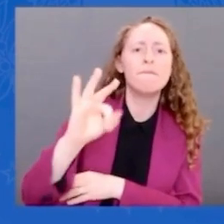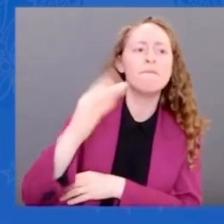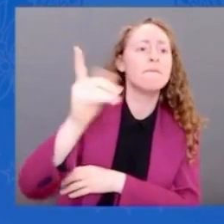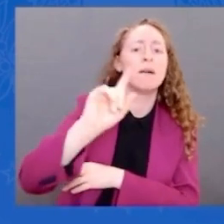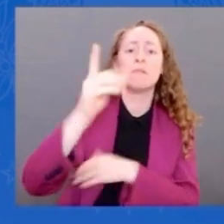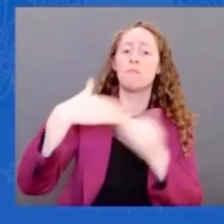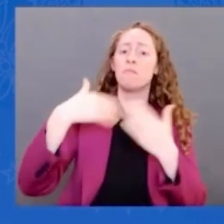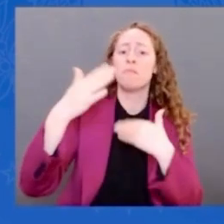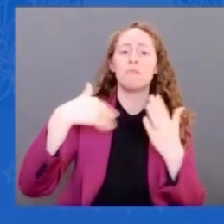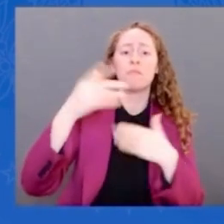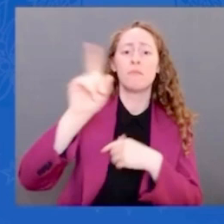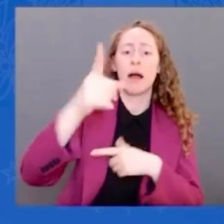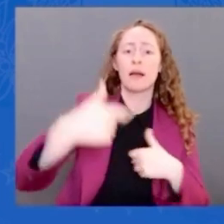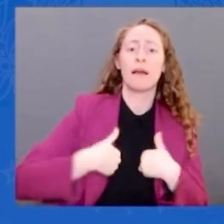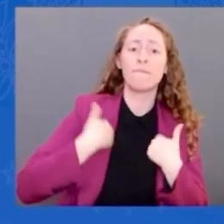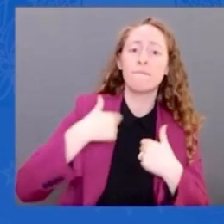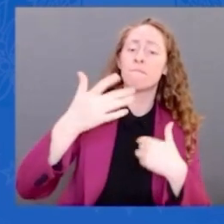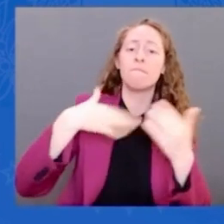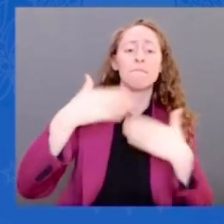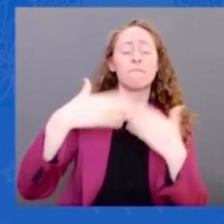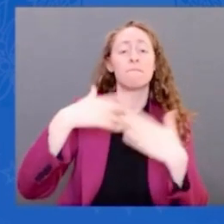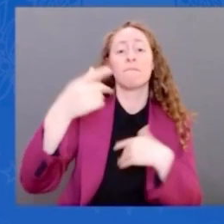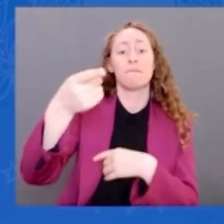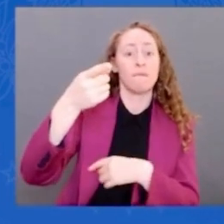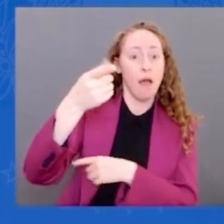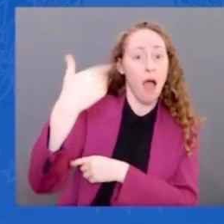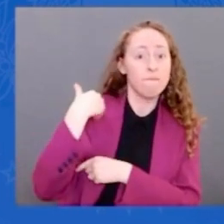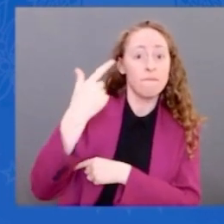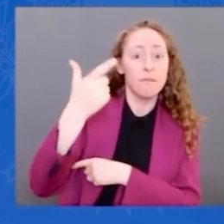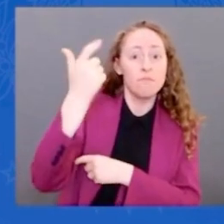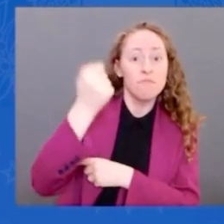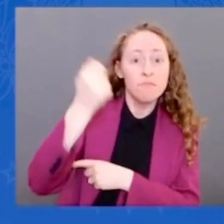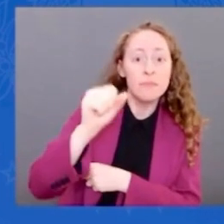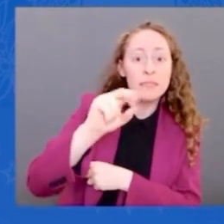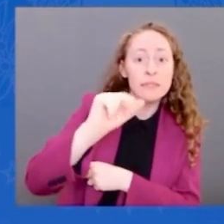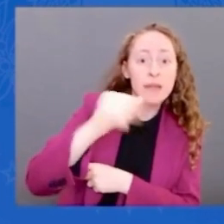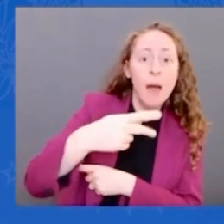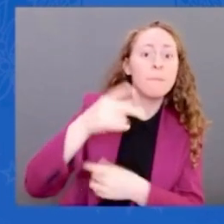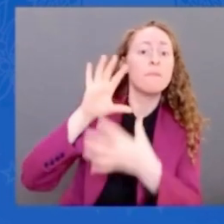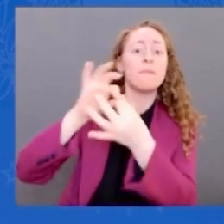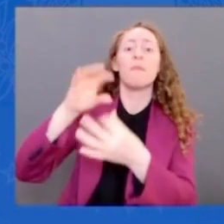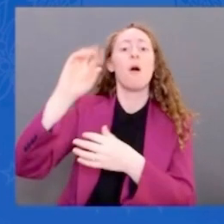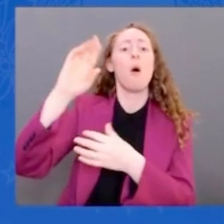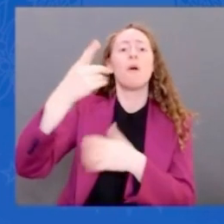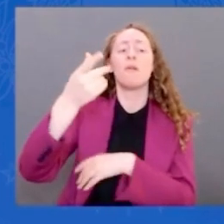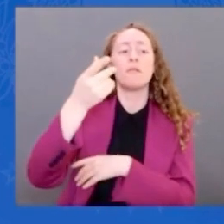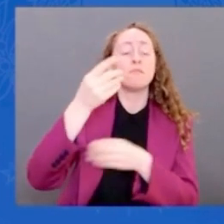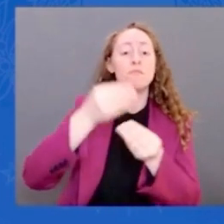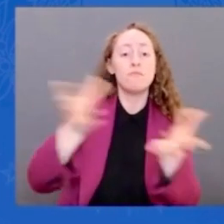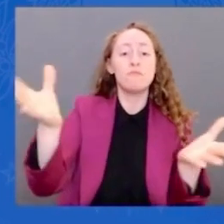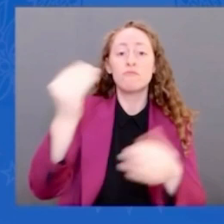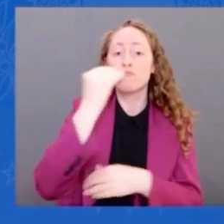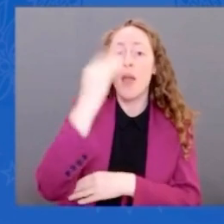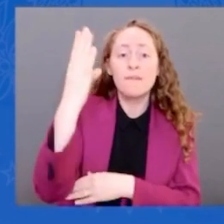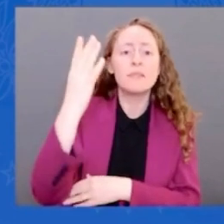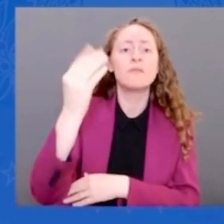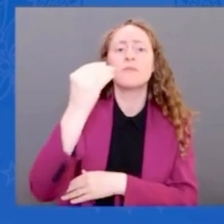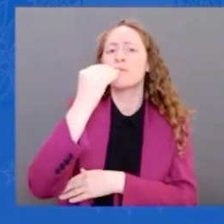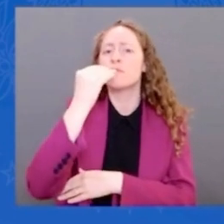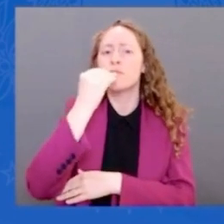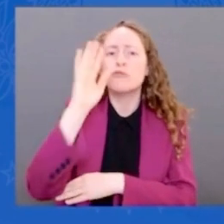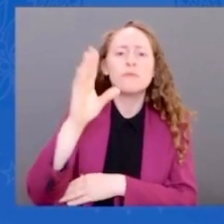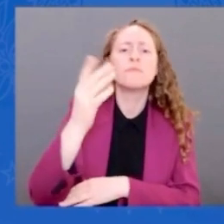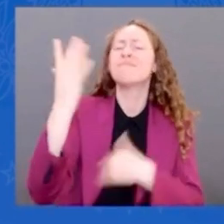or reduced price school lunch, or a number of other programs, or if your household makes below a